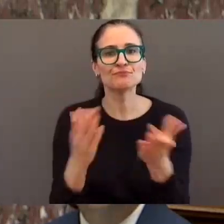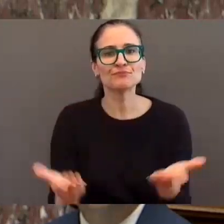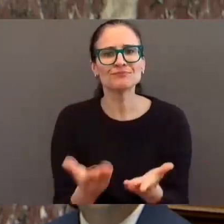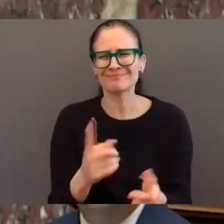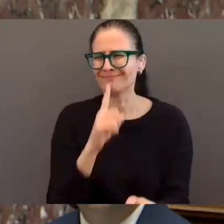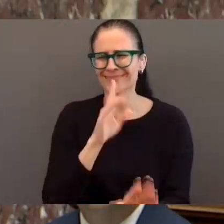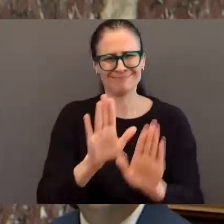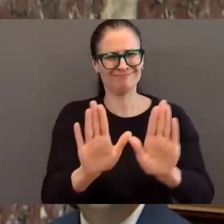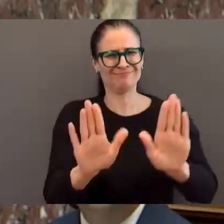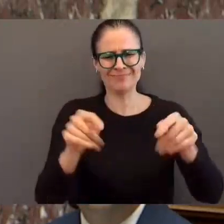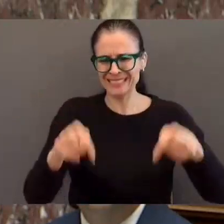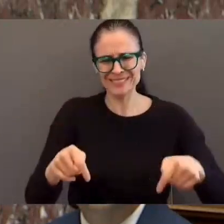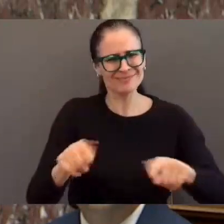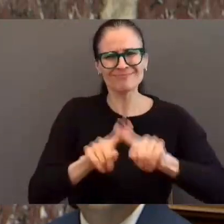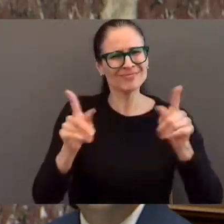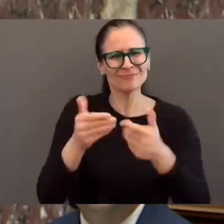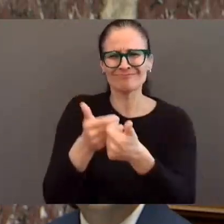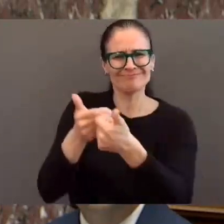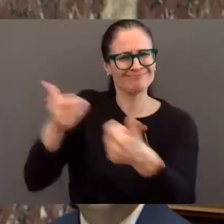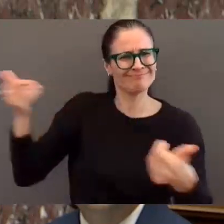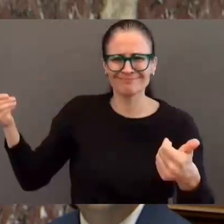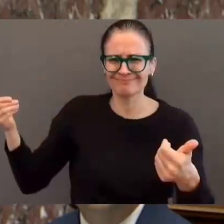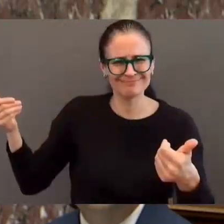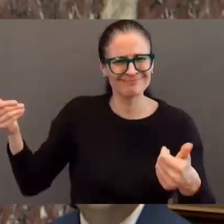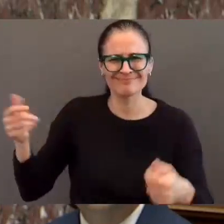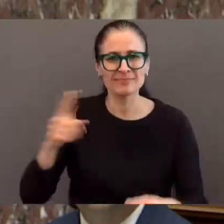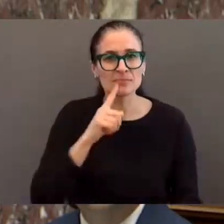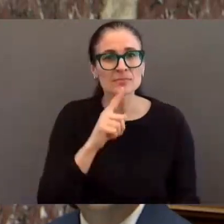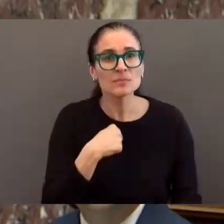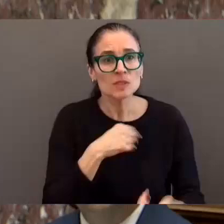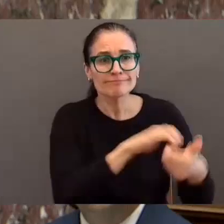Trump and his tariffs. Members